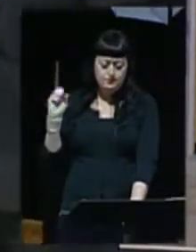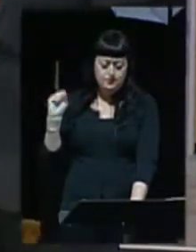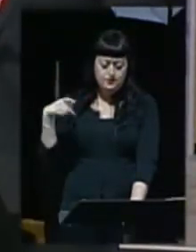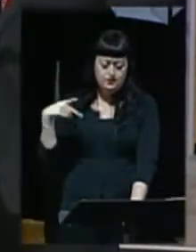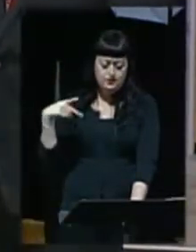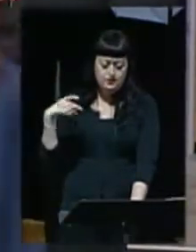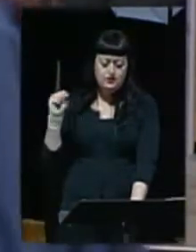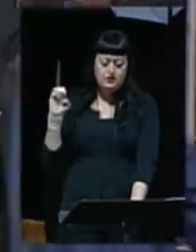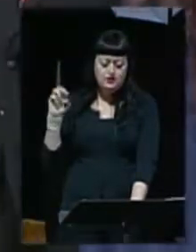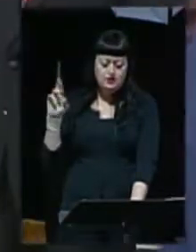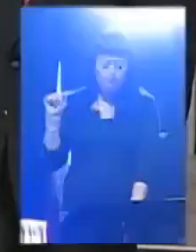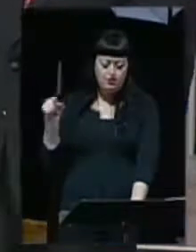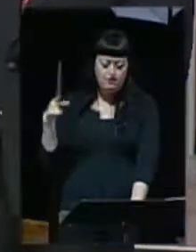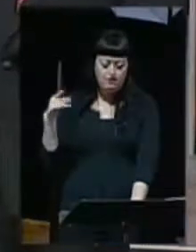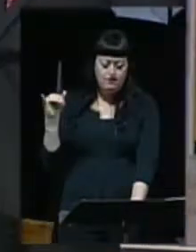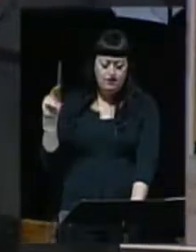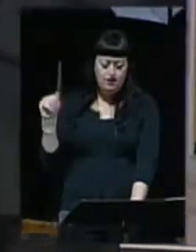Serafina Bossel.